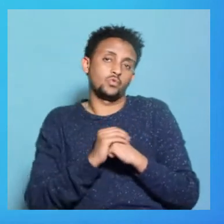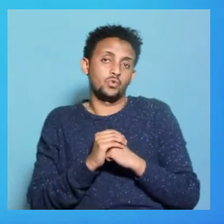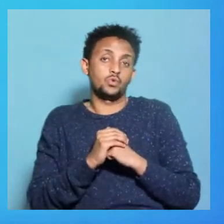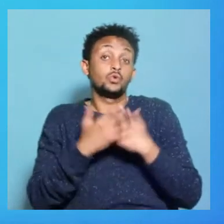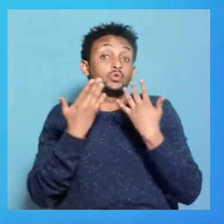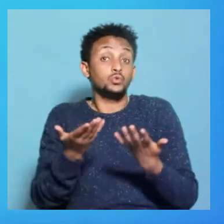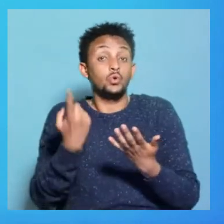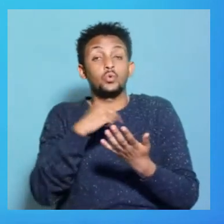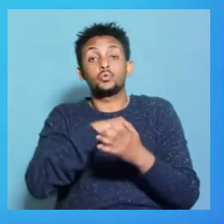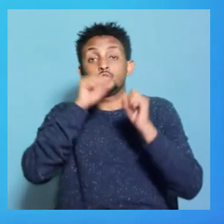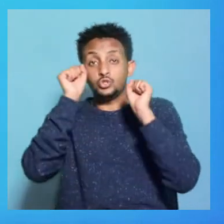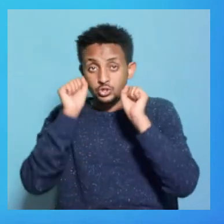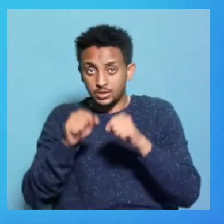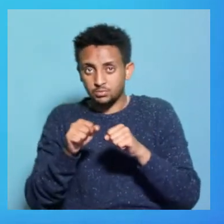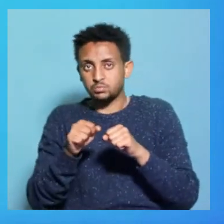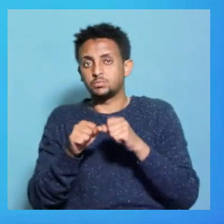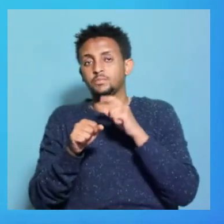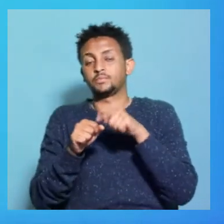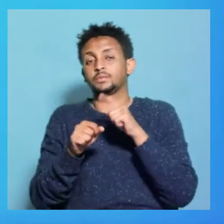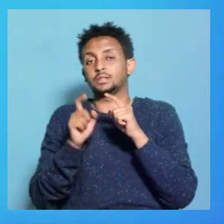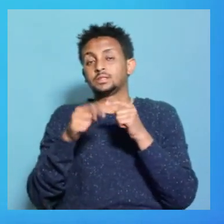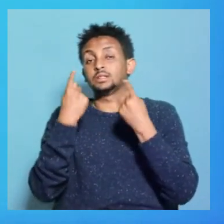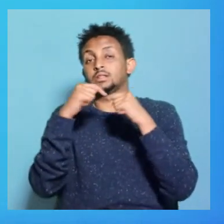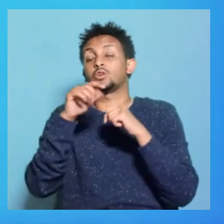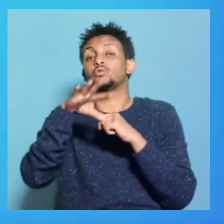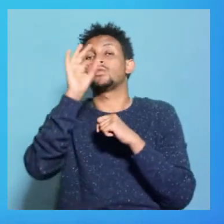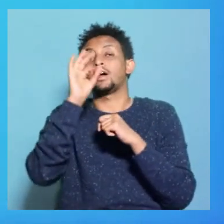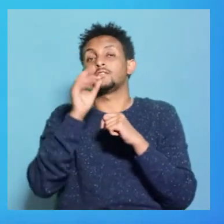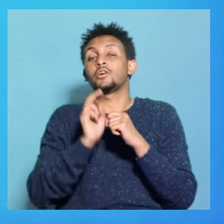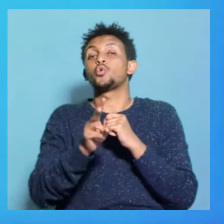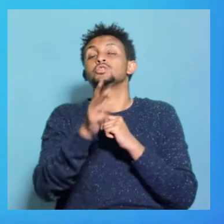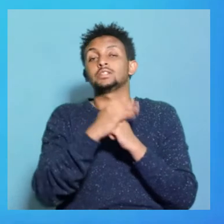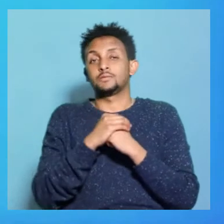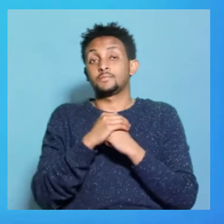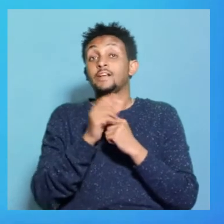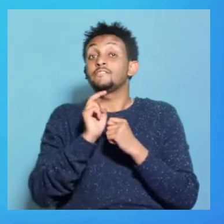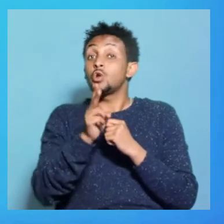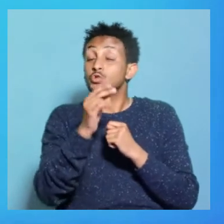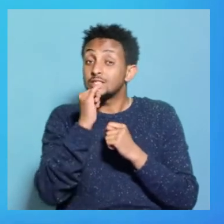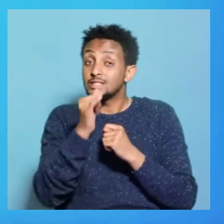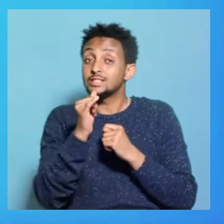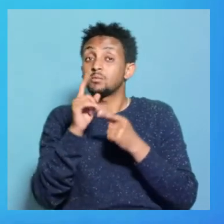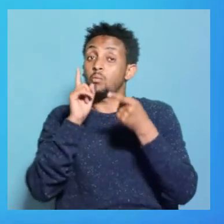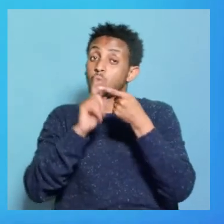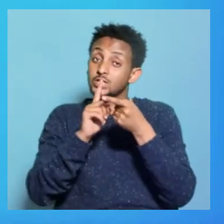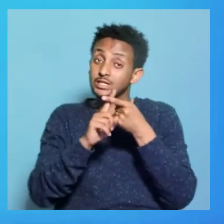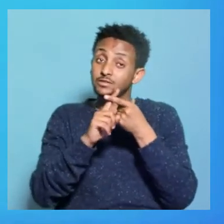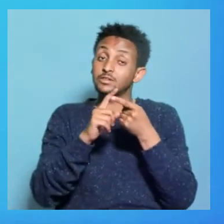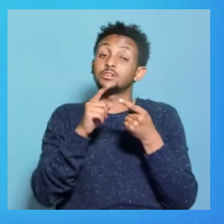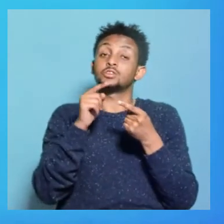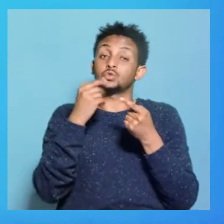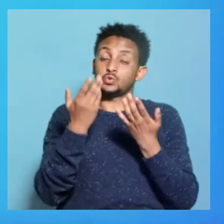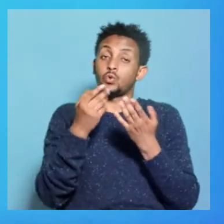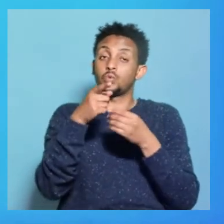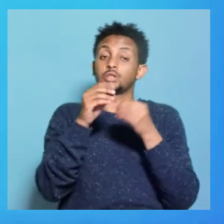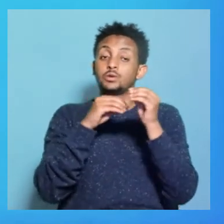So you just put like this and try to find the velocity. If the velocities are positive, so that